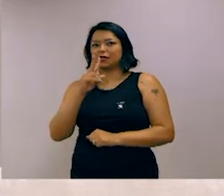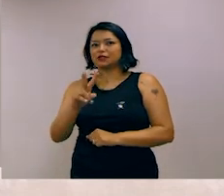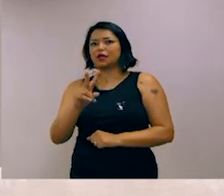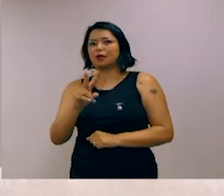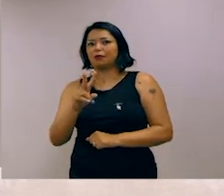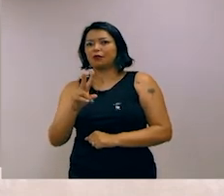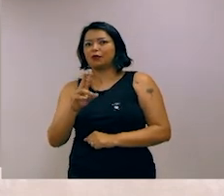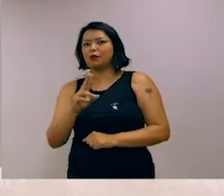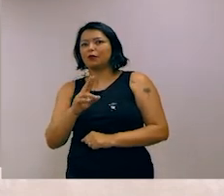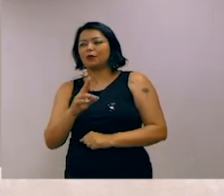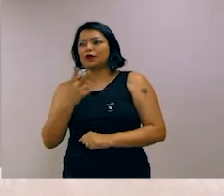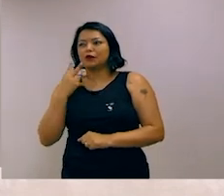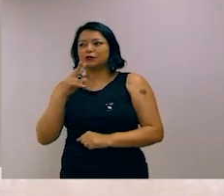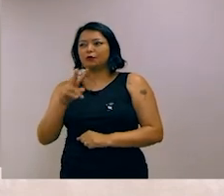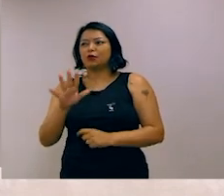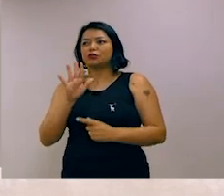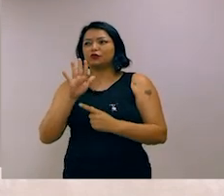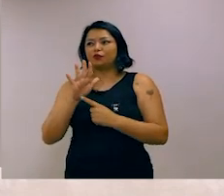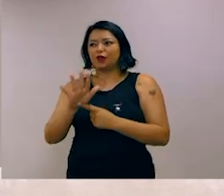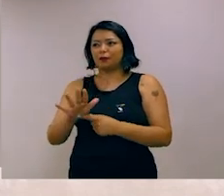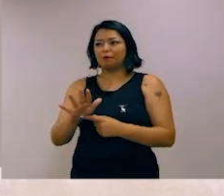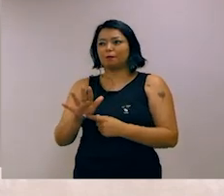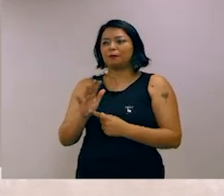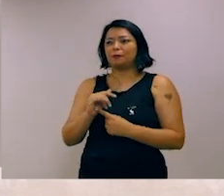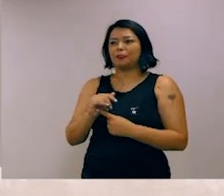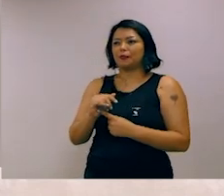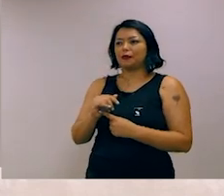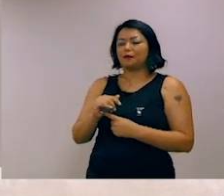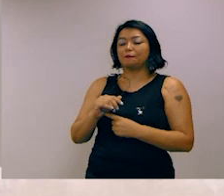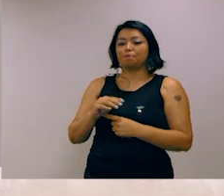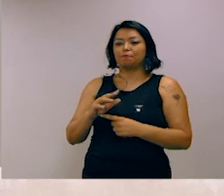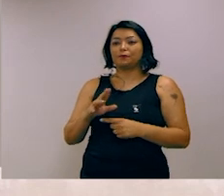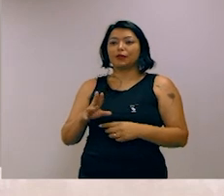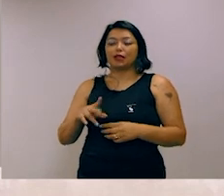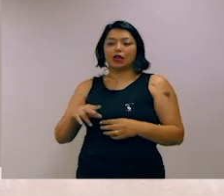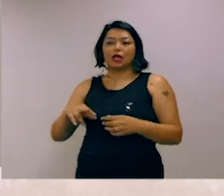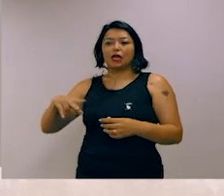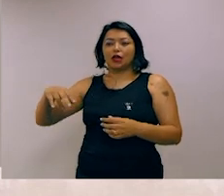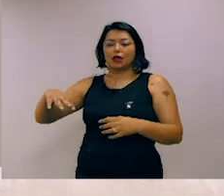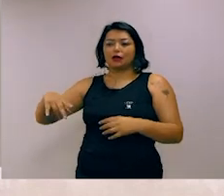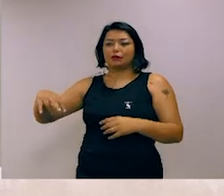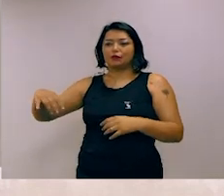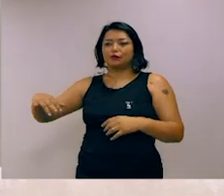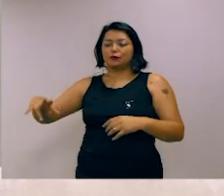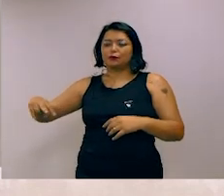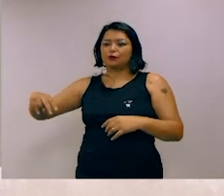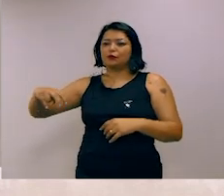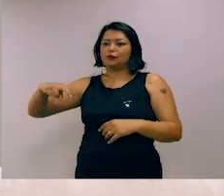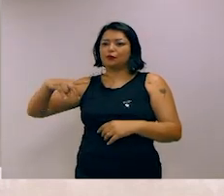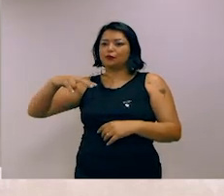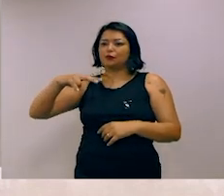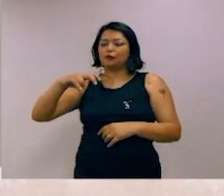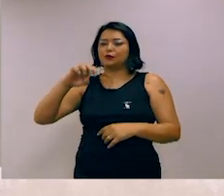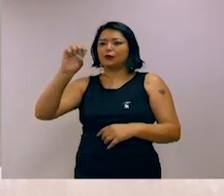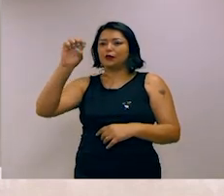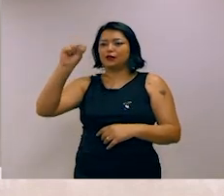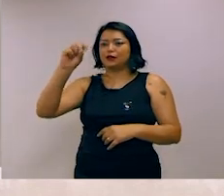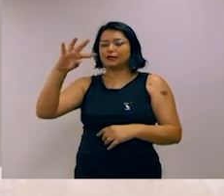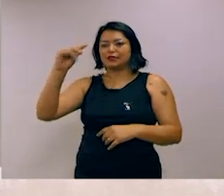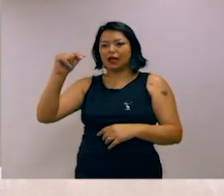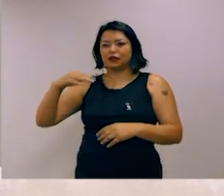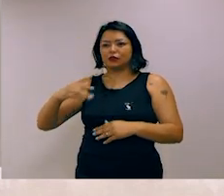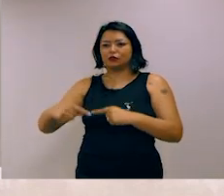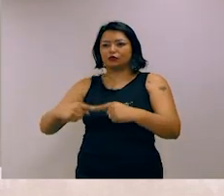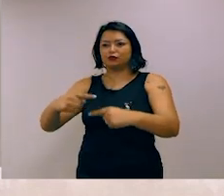an escalator. So to tell people what's the correct place to stand on an escalator, so as not to block it